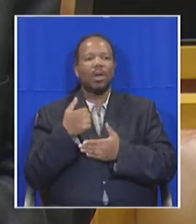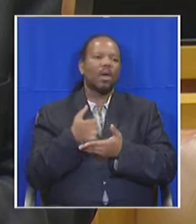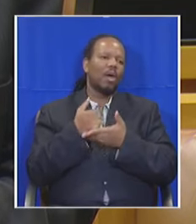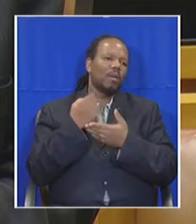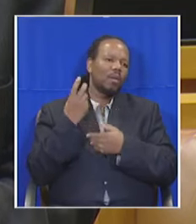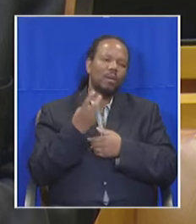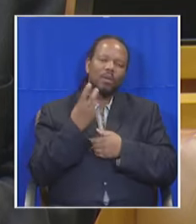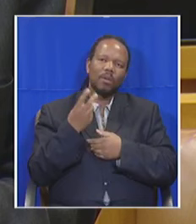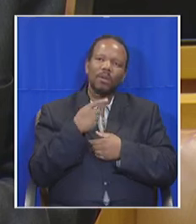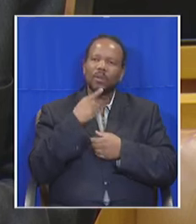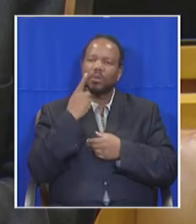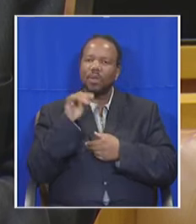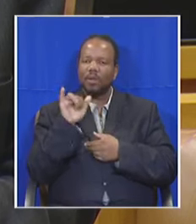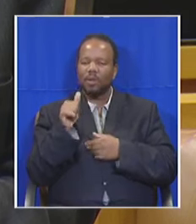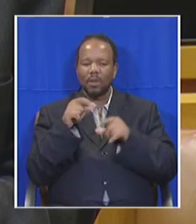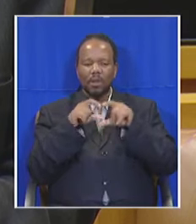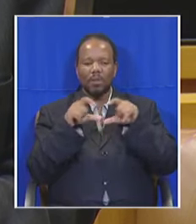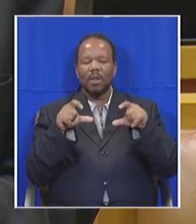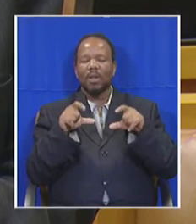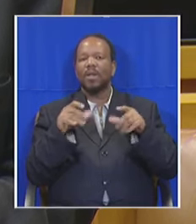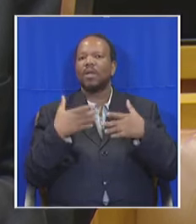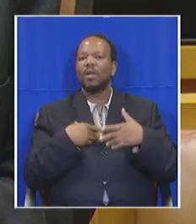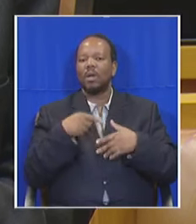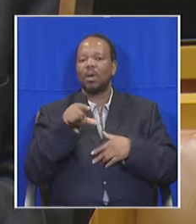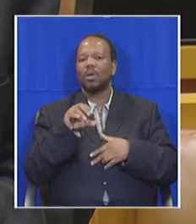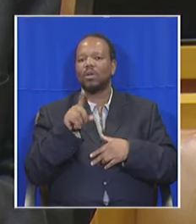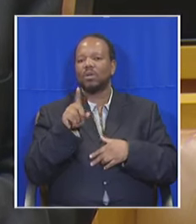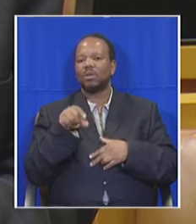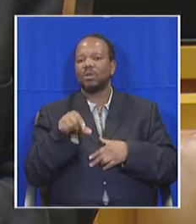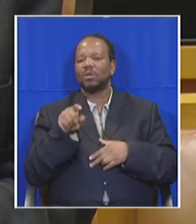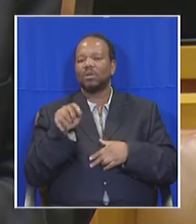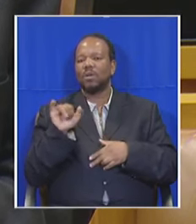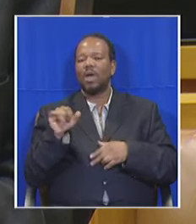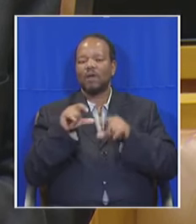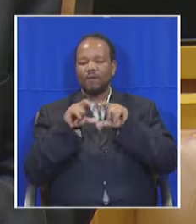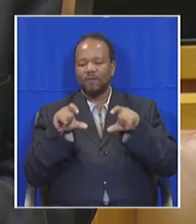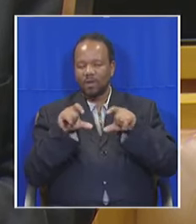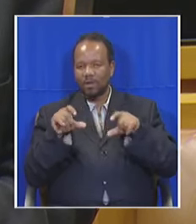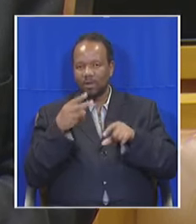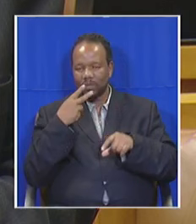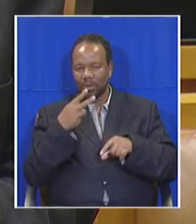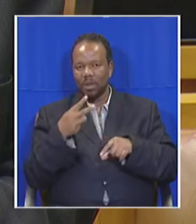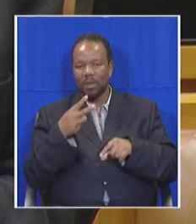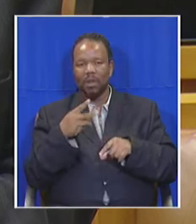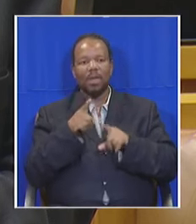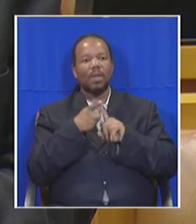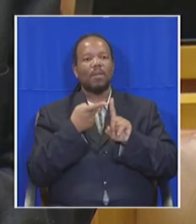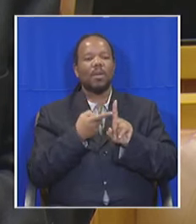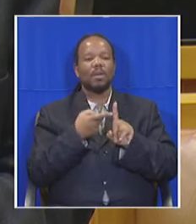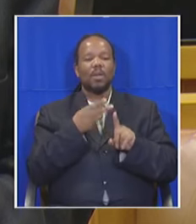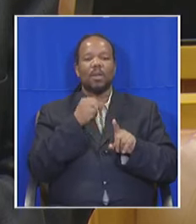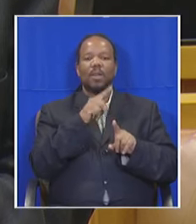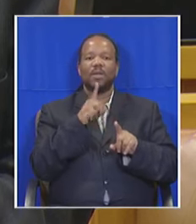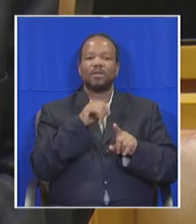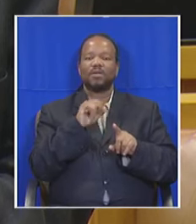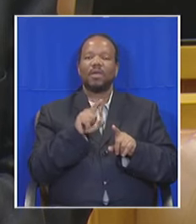by sharing the number plate of a silver Volkswagen GTI vehicle. Believes that Isaacs was an avid runner